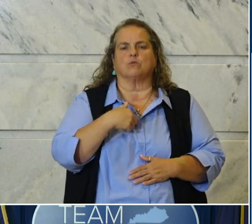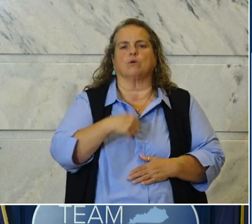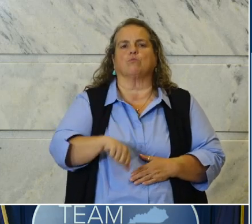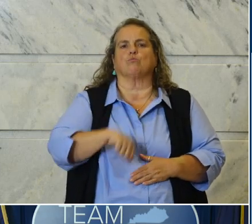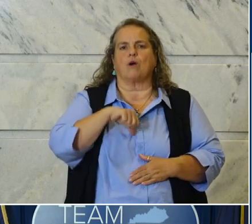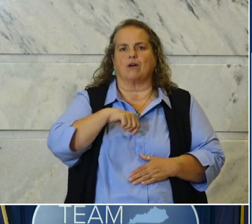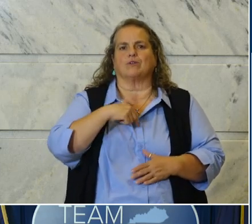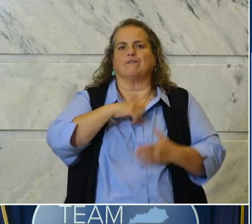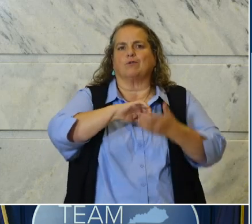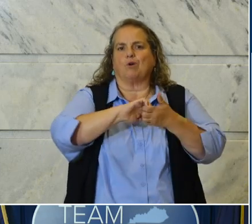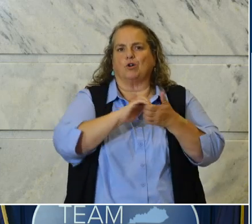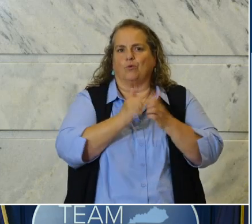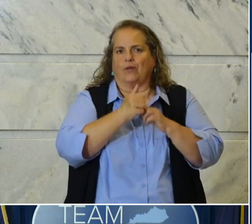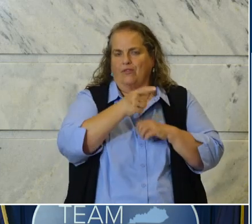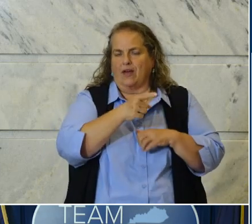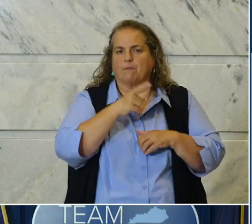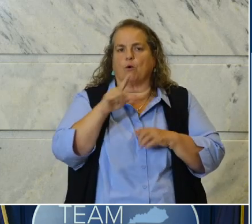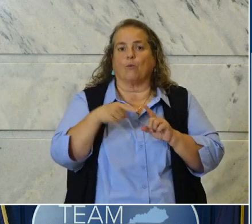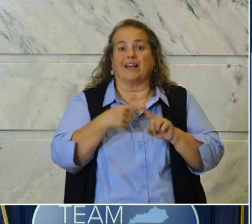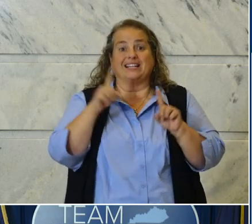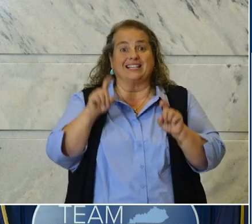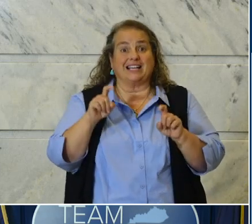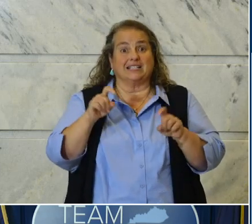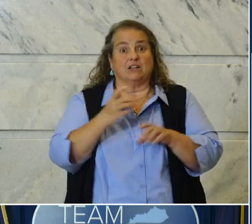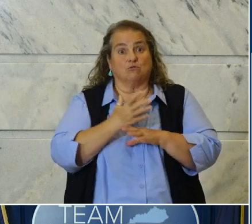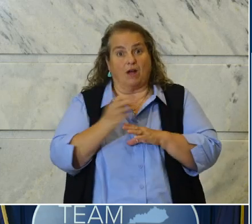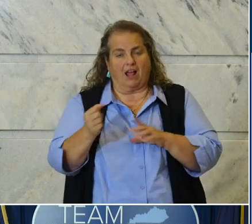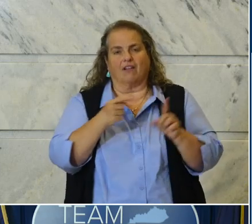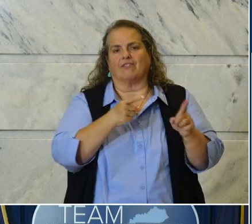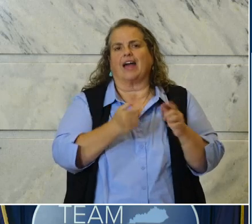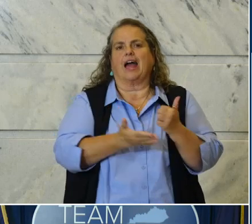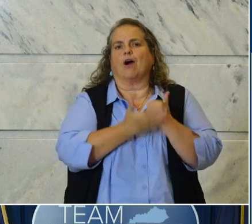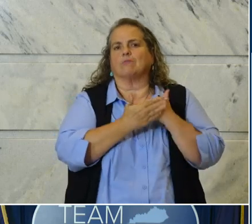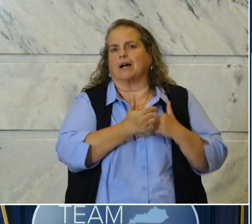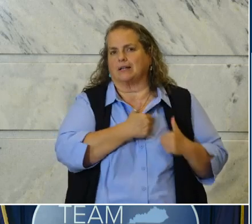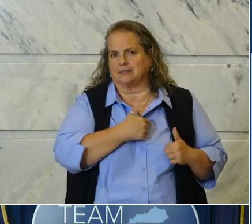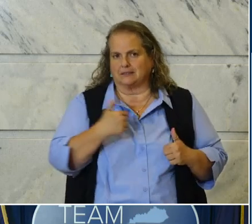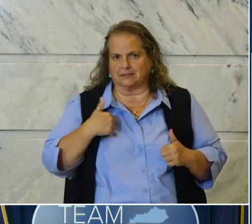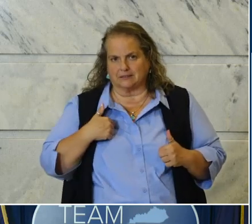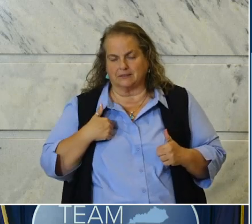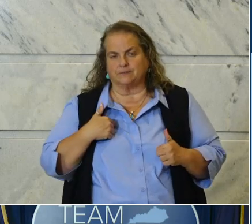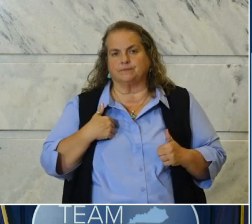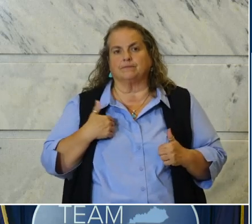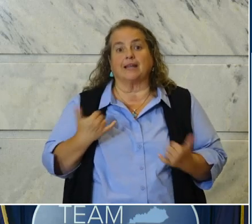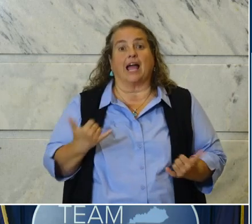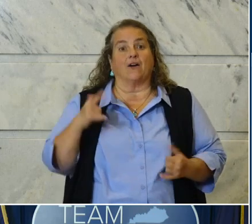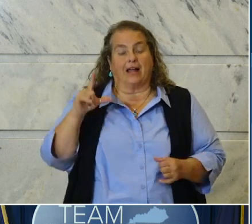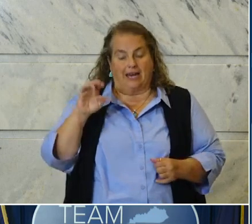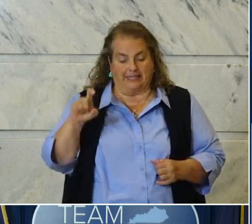other testing supplies were running out to be a part of this partnership. Stu Lexington.